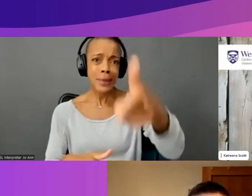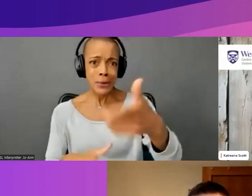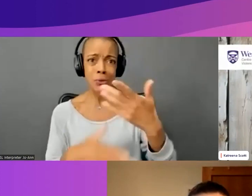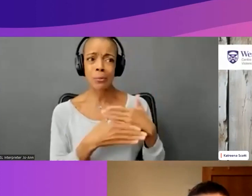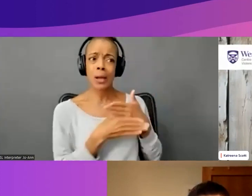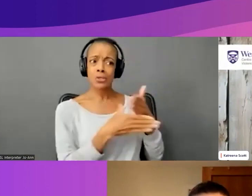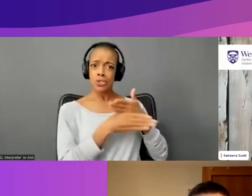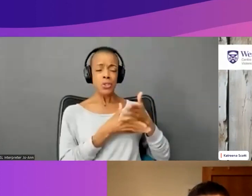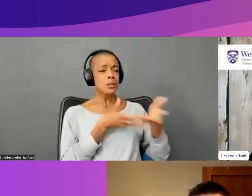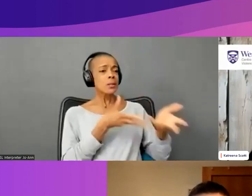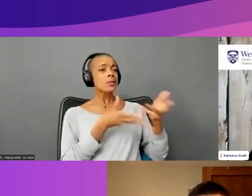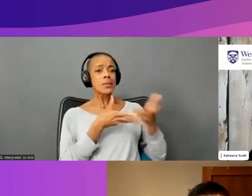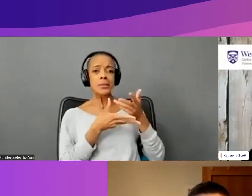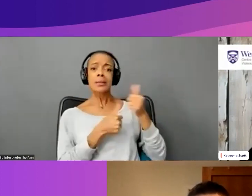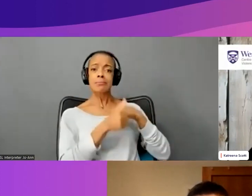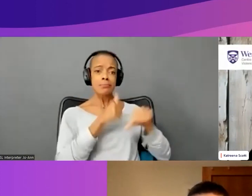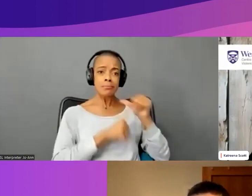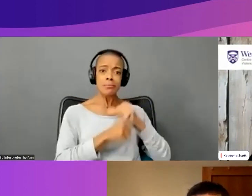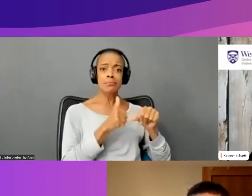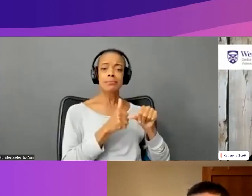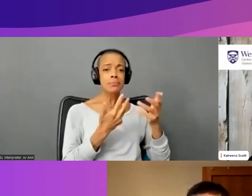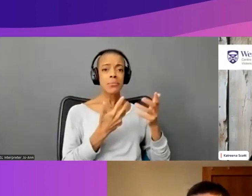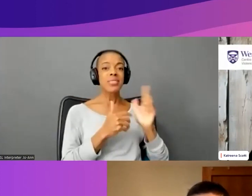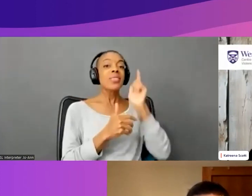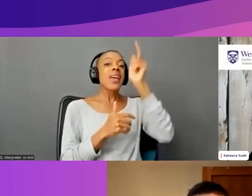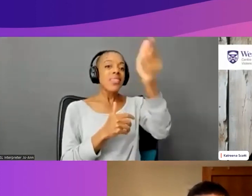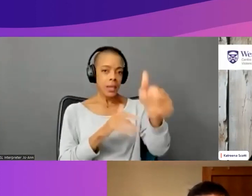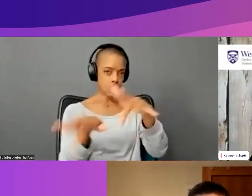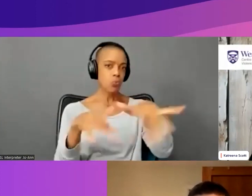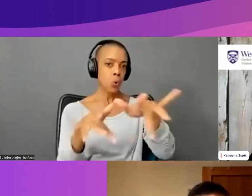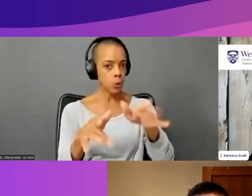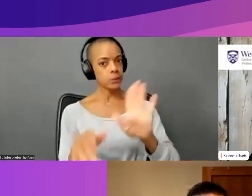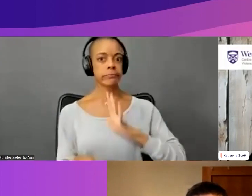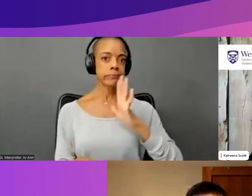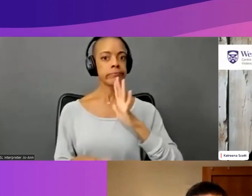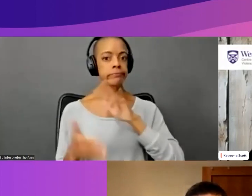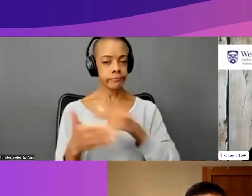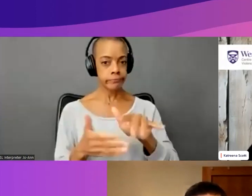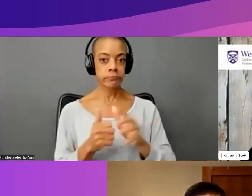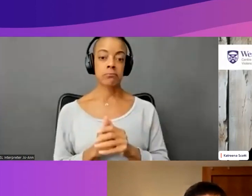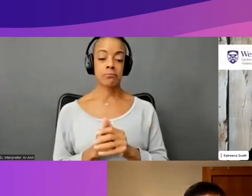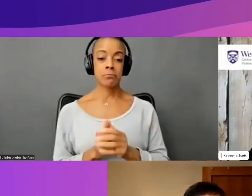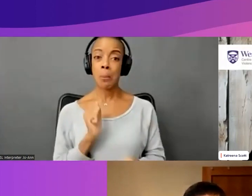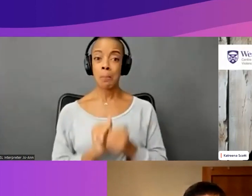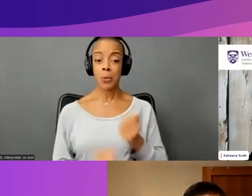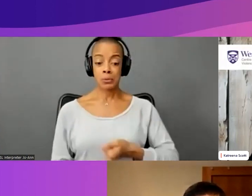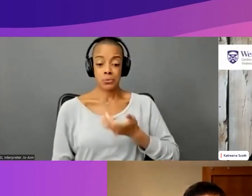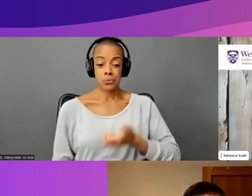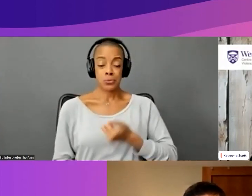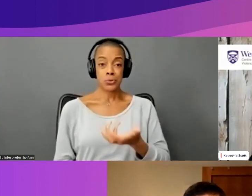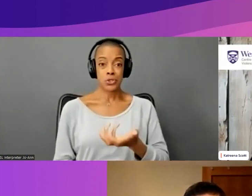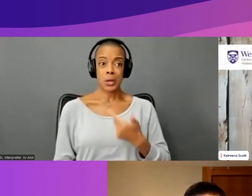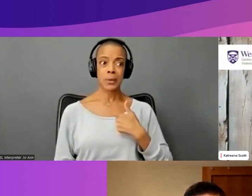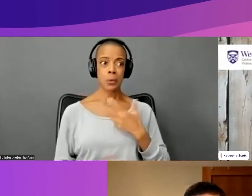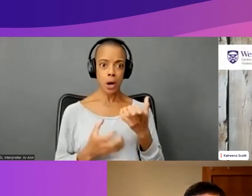doing the interviews and recording the sessions. A lot of sharing, like, you know, why I wanted to do this work, just